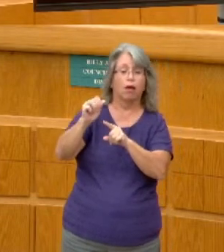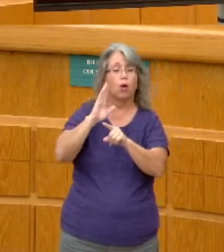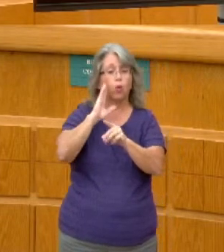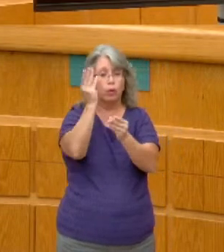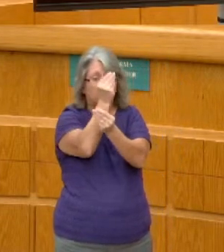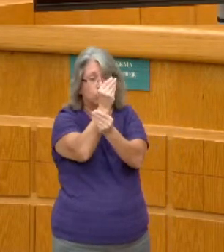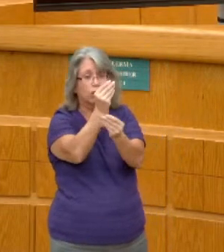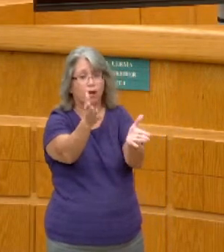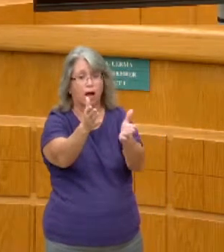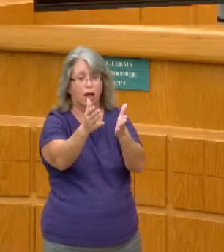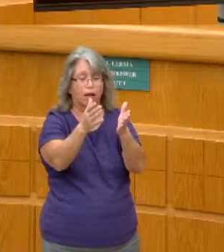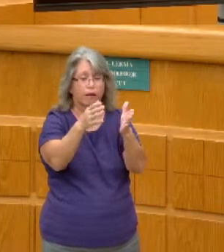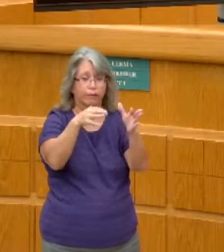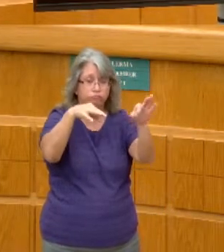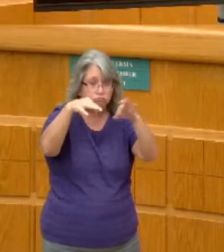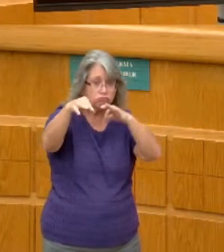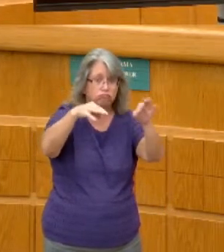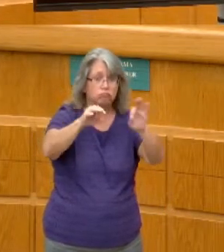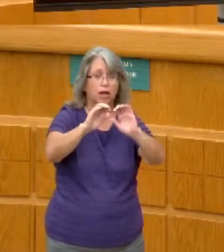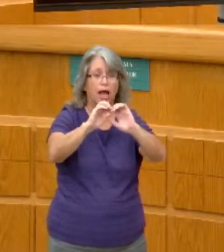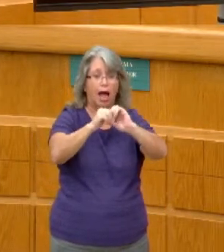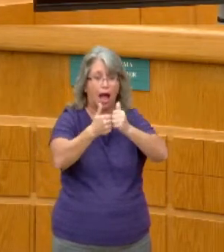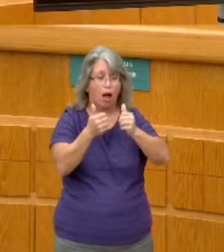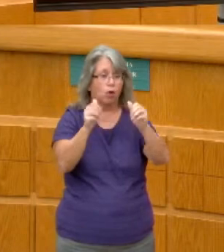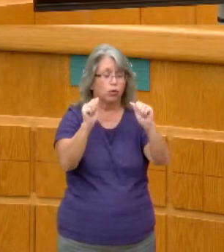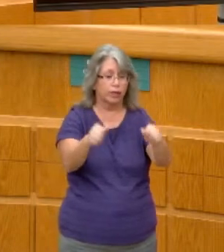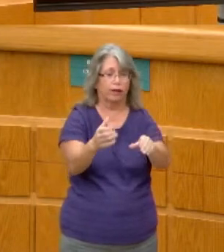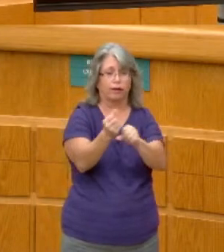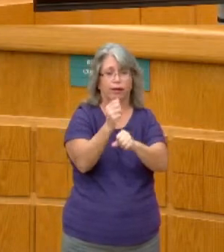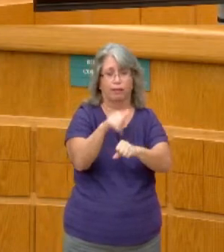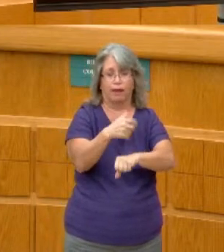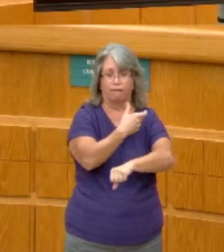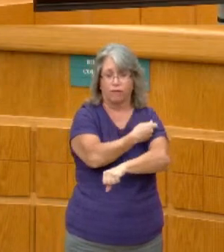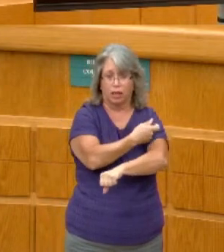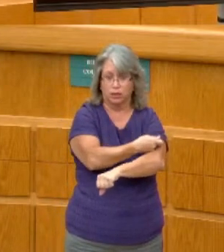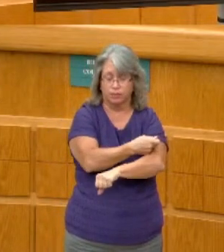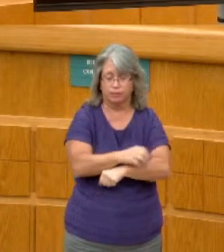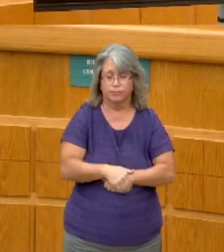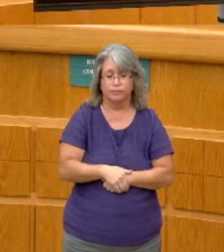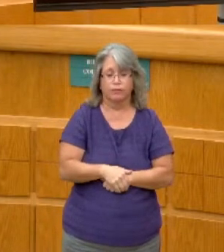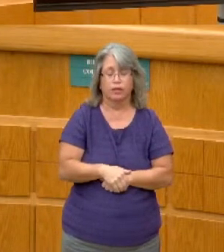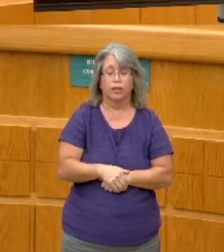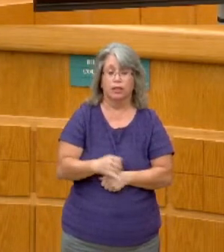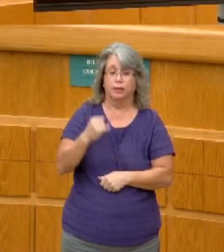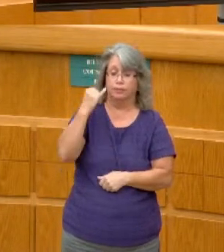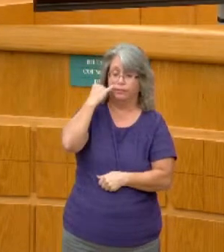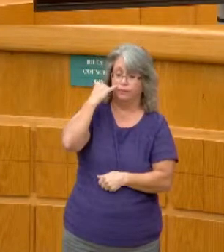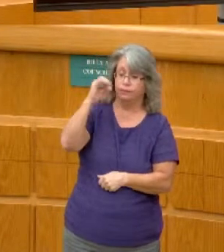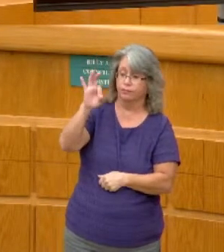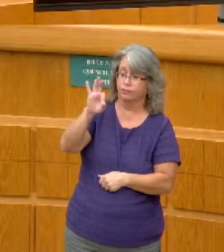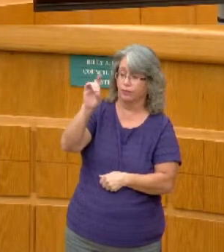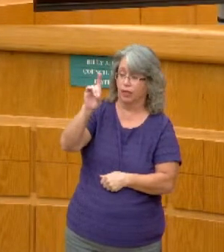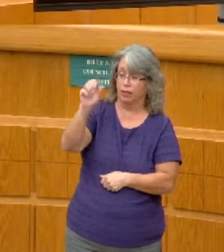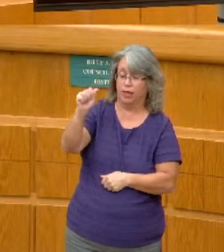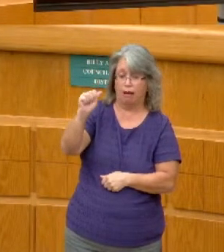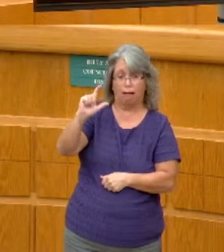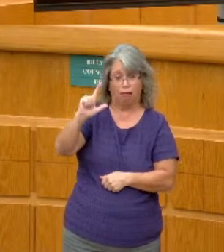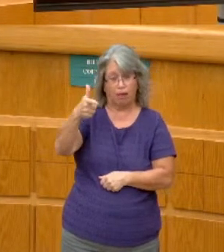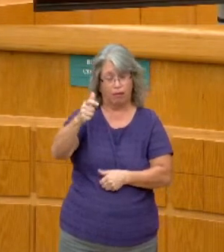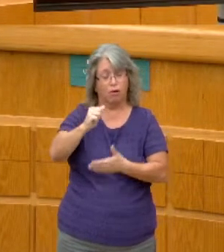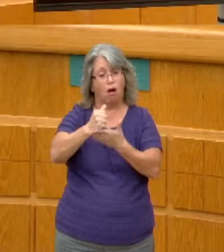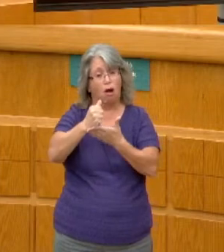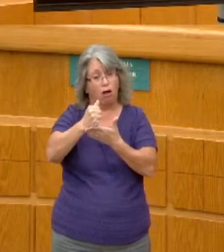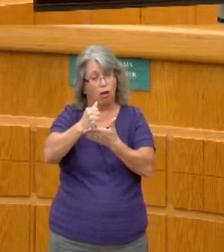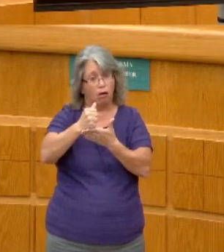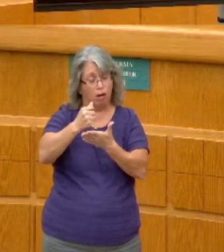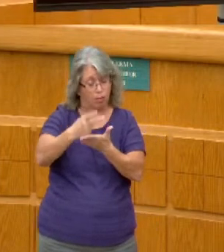you on how to access these vaccines. If the FDA authorizes a booster dose, people who were